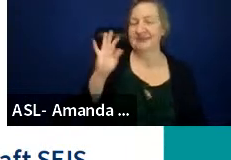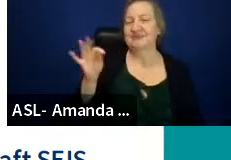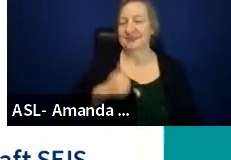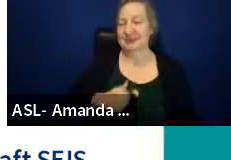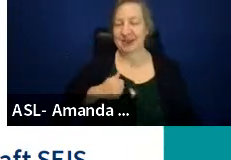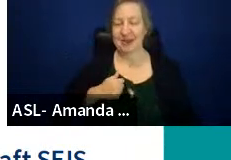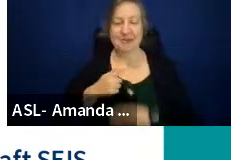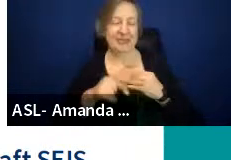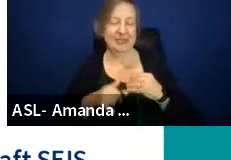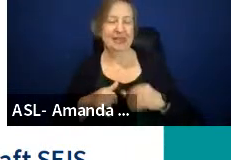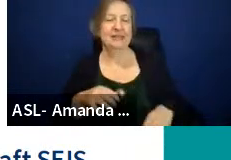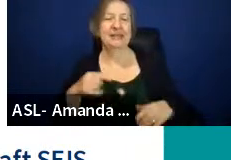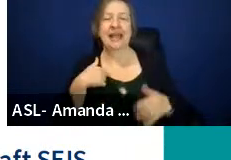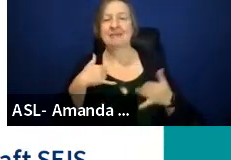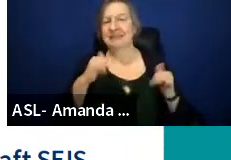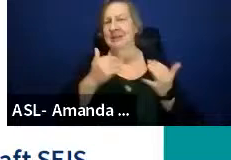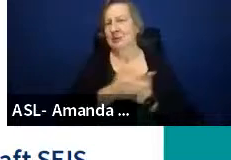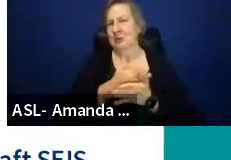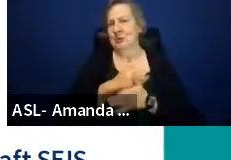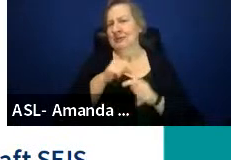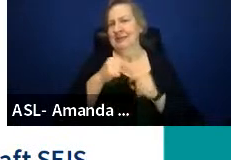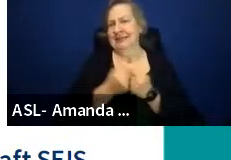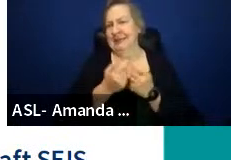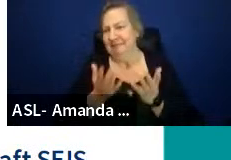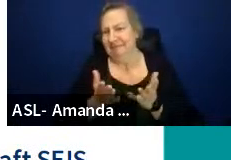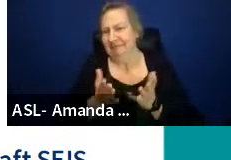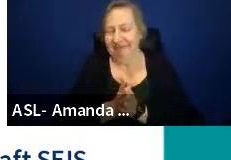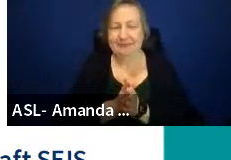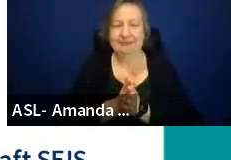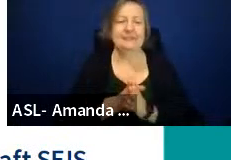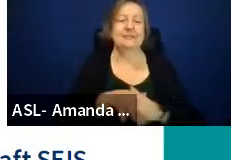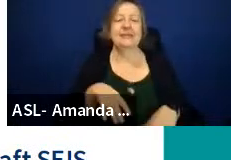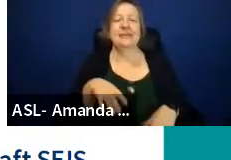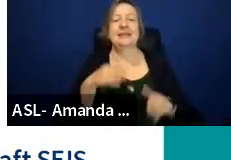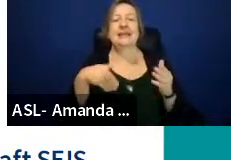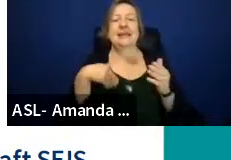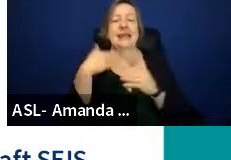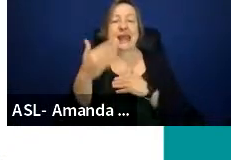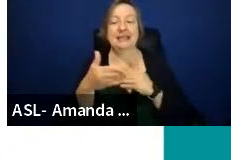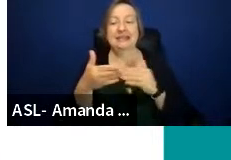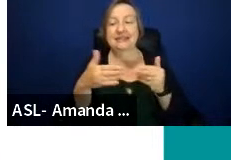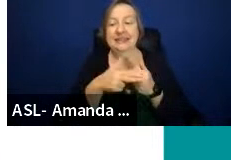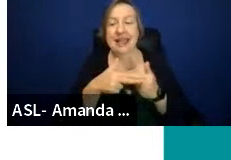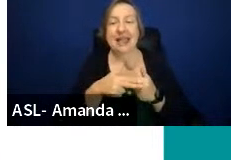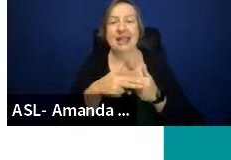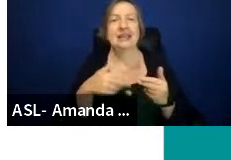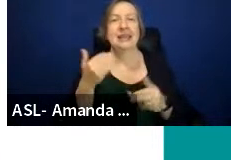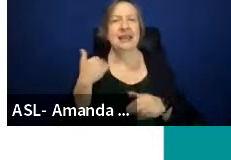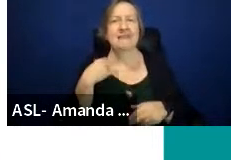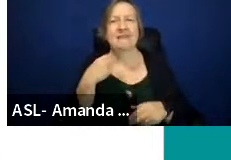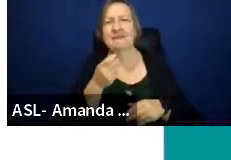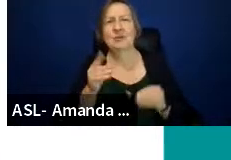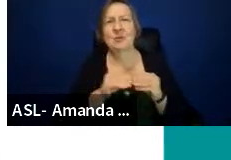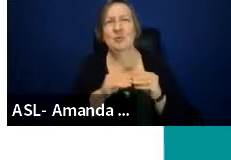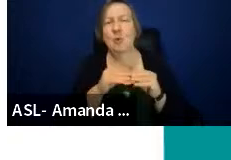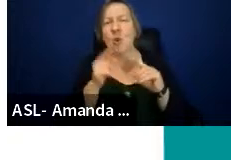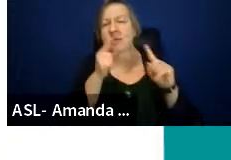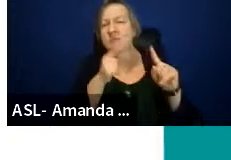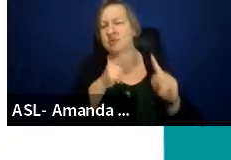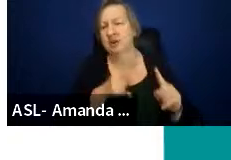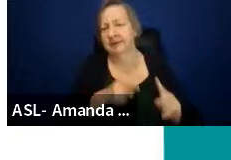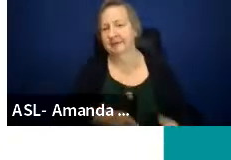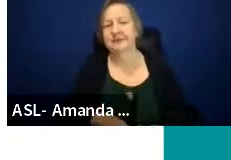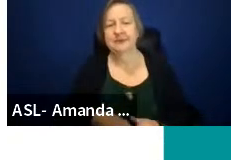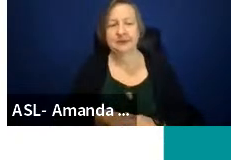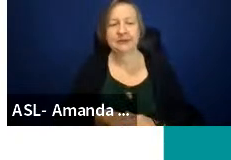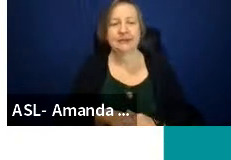about that. I'm still new to the team. May I get the next slide, please? I think we have a couple more objectives here.